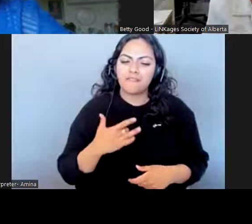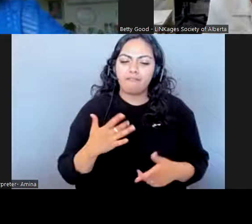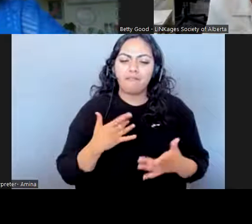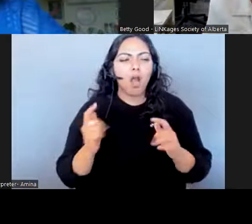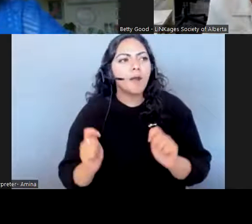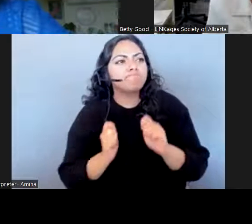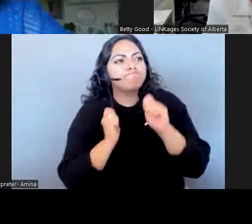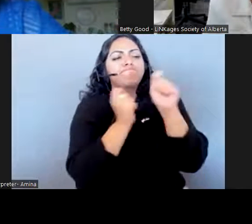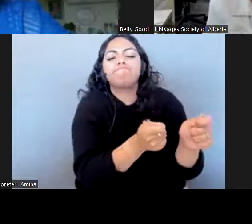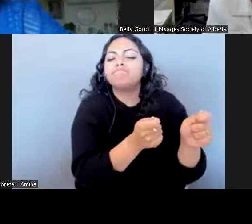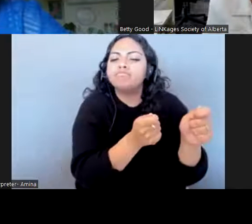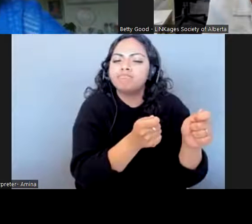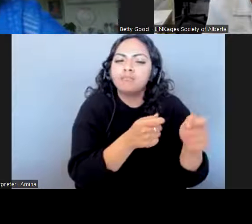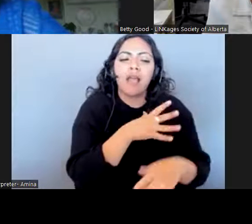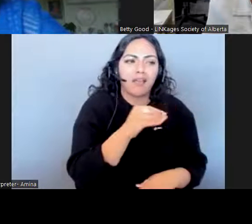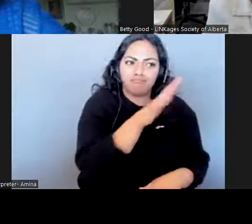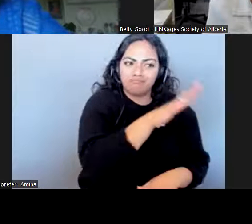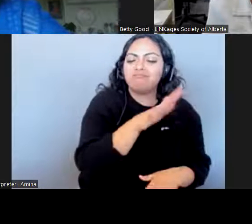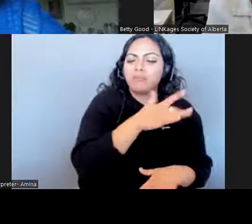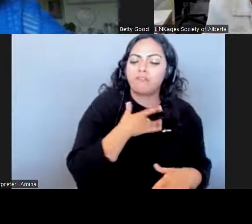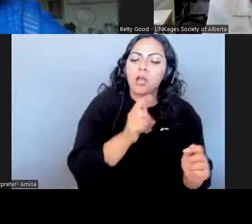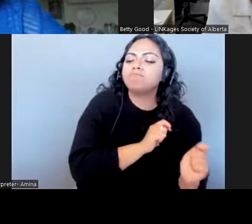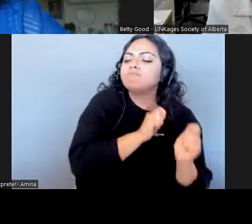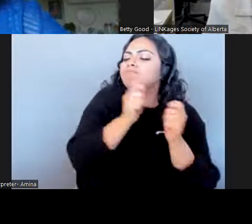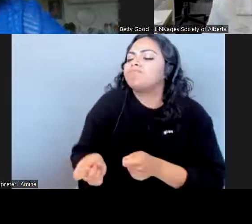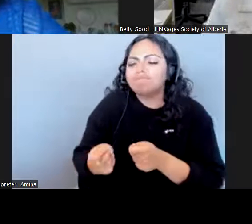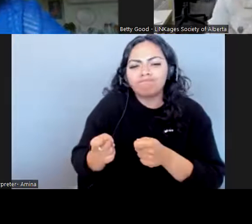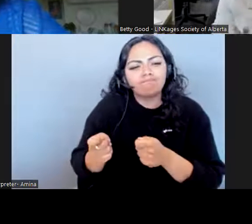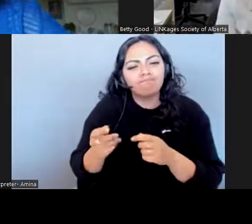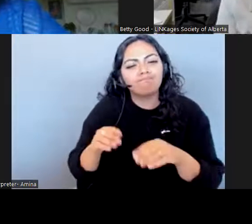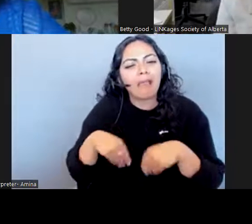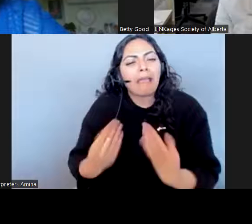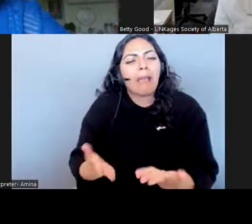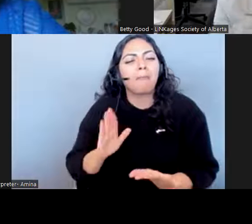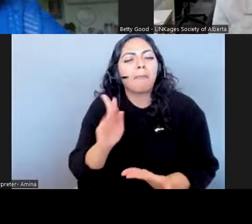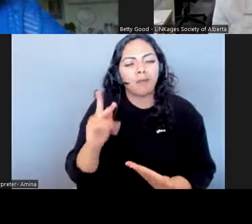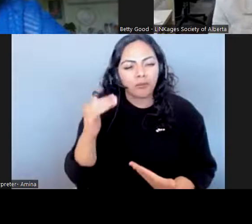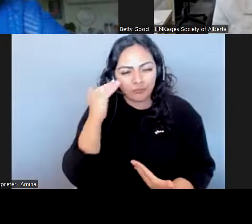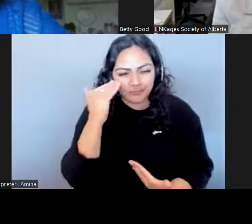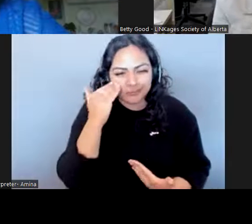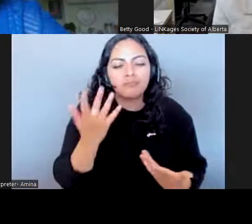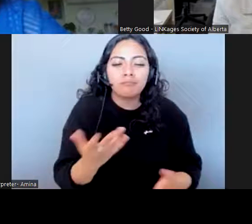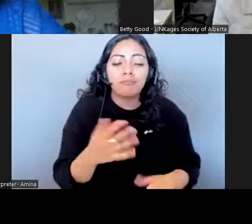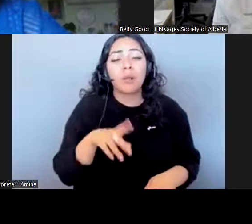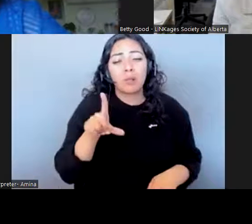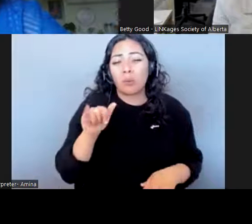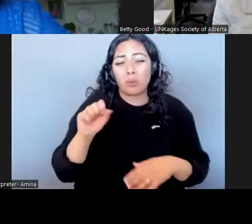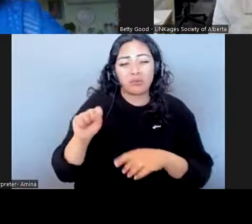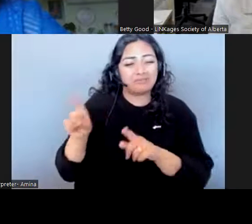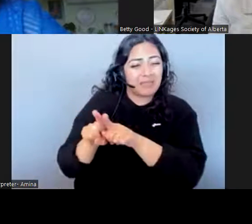So just leaning off of what Lois had shared around, there's so many incredibly